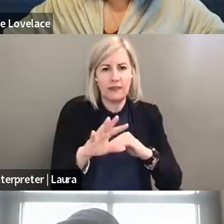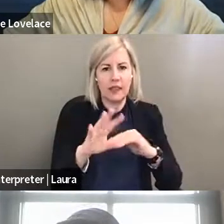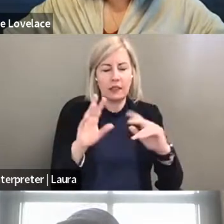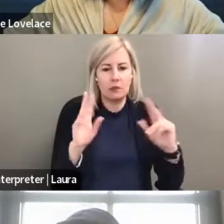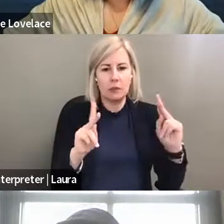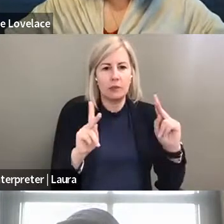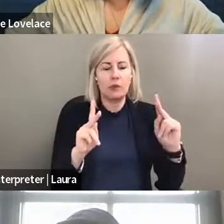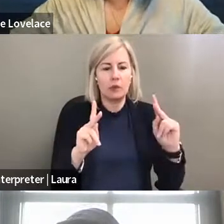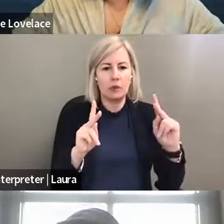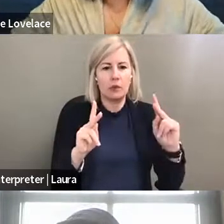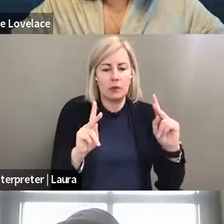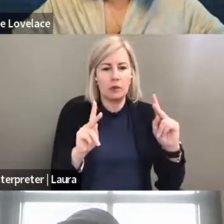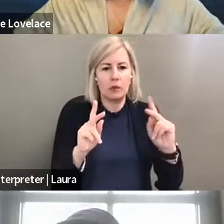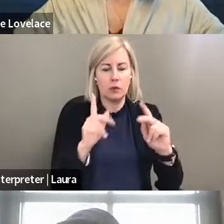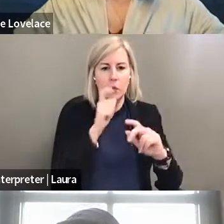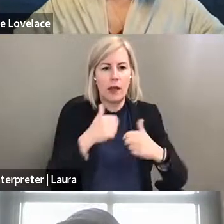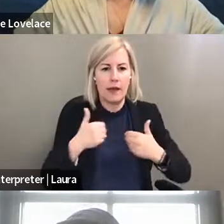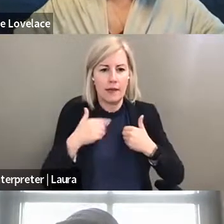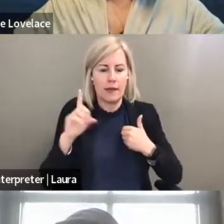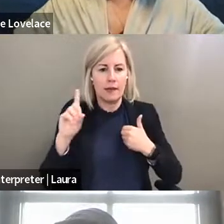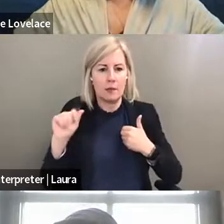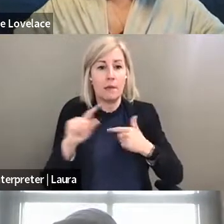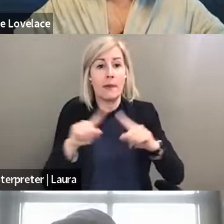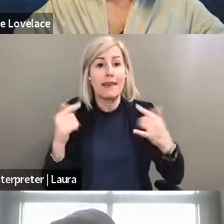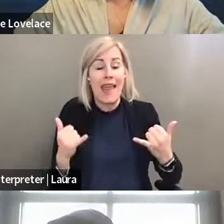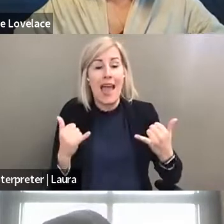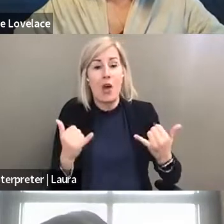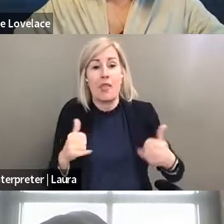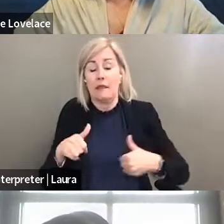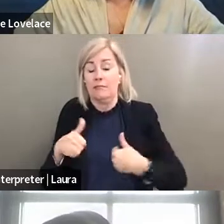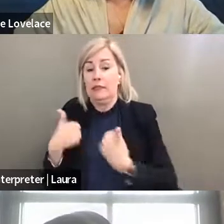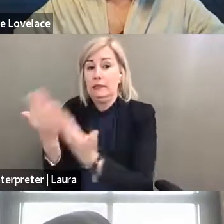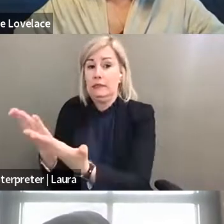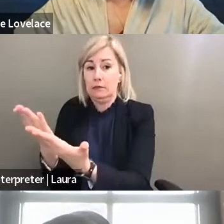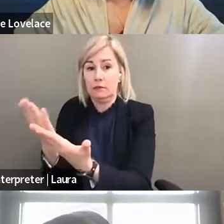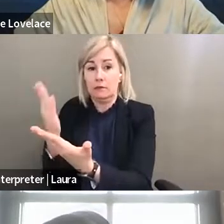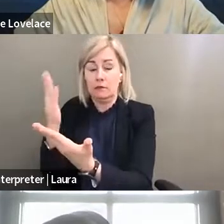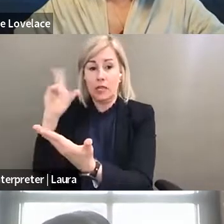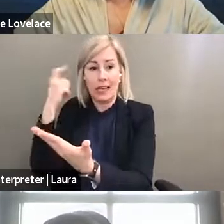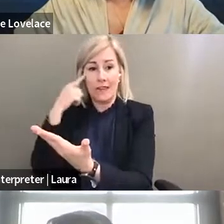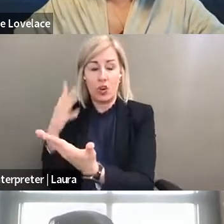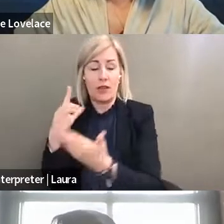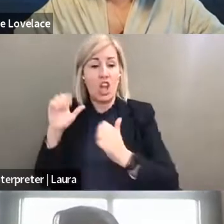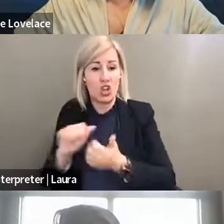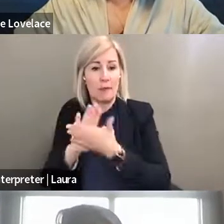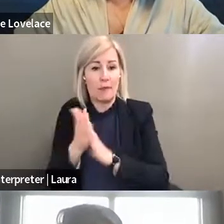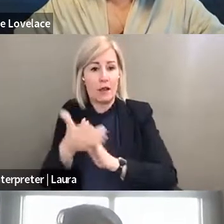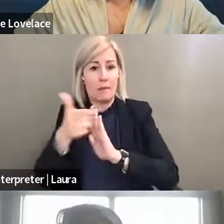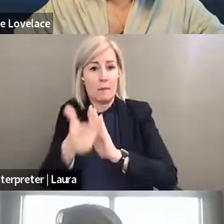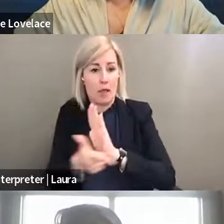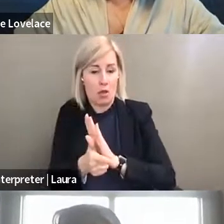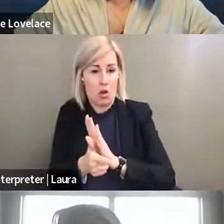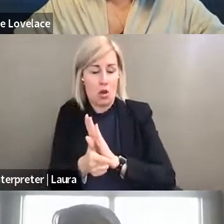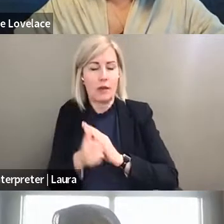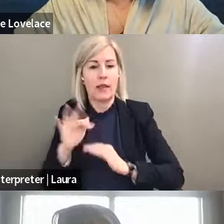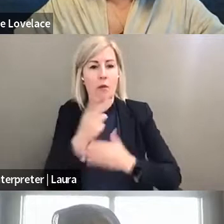with disabilities, but they all are now at the governor. So the governor could sign those and those could become law. And if both the